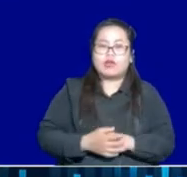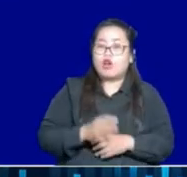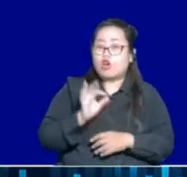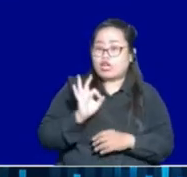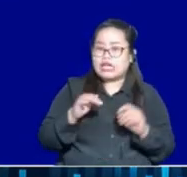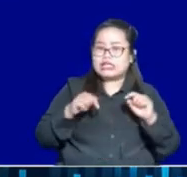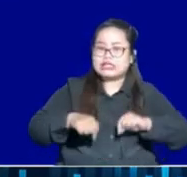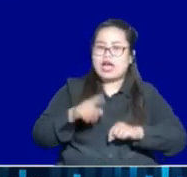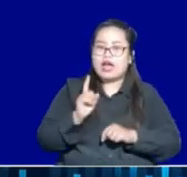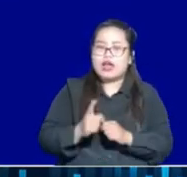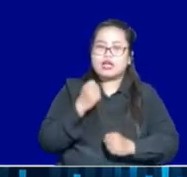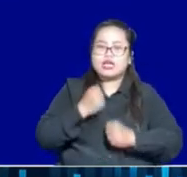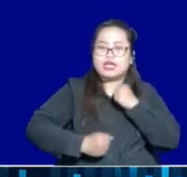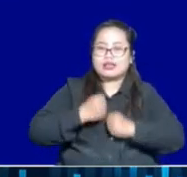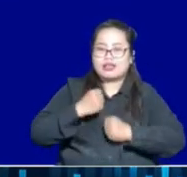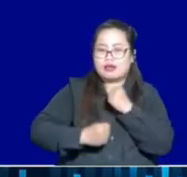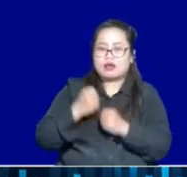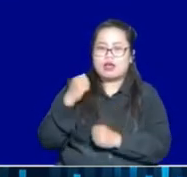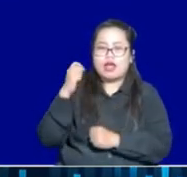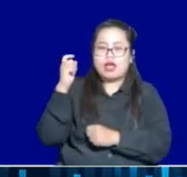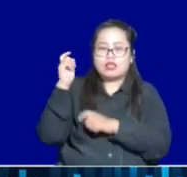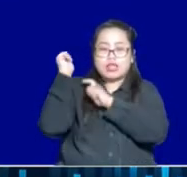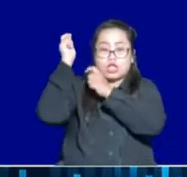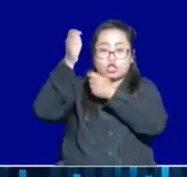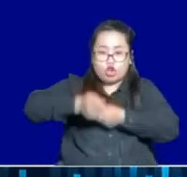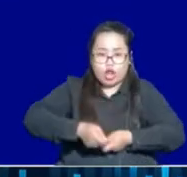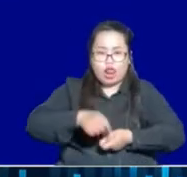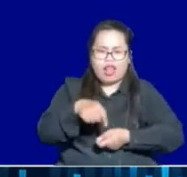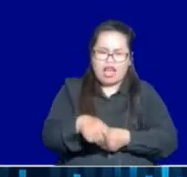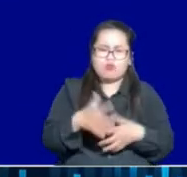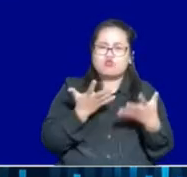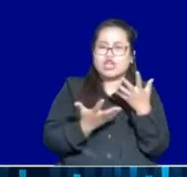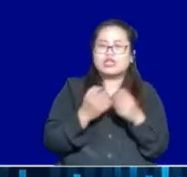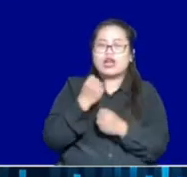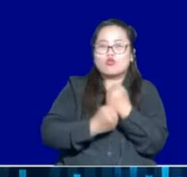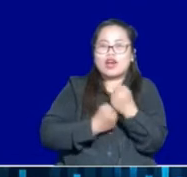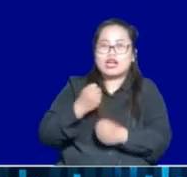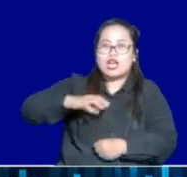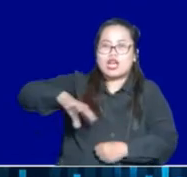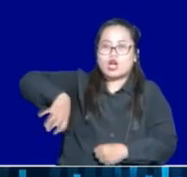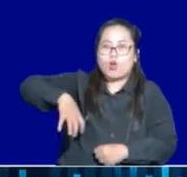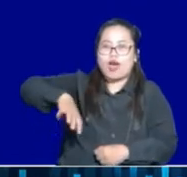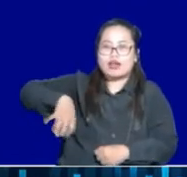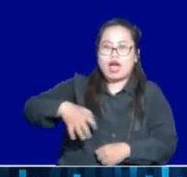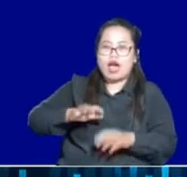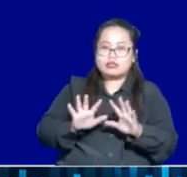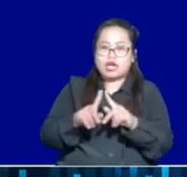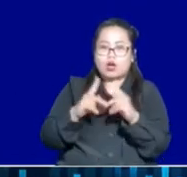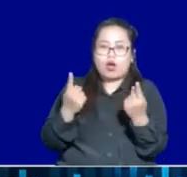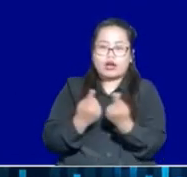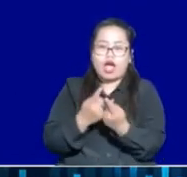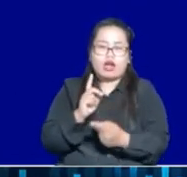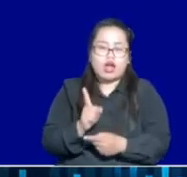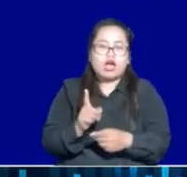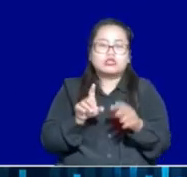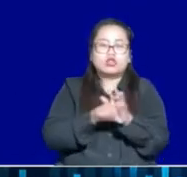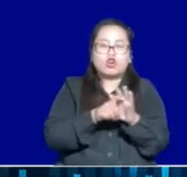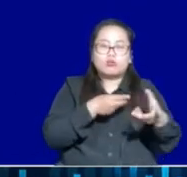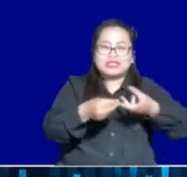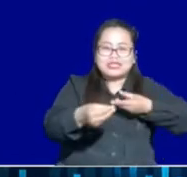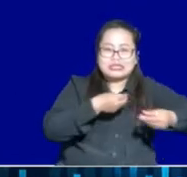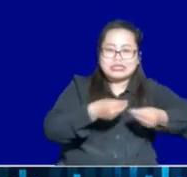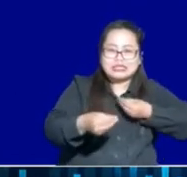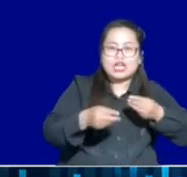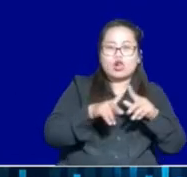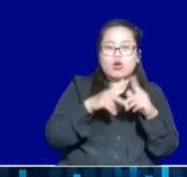activities could be organized by families. These were mostly family business, and the know-how necessary to run the business was